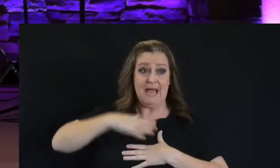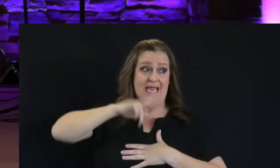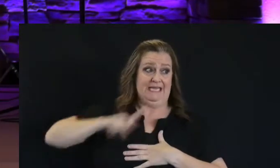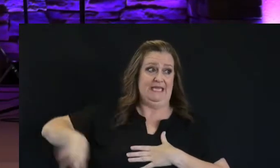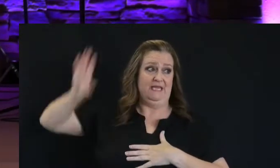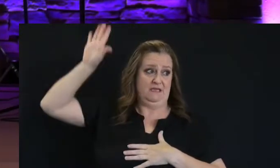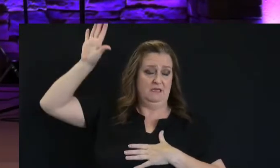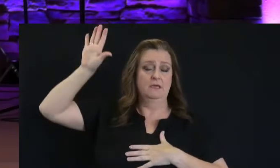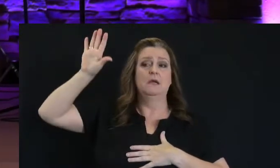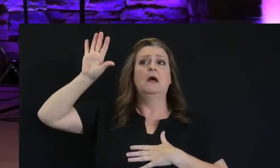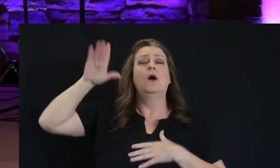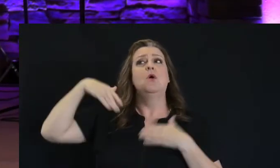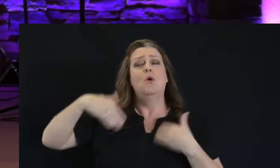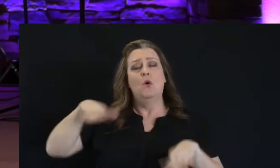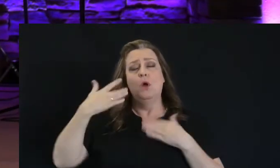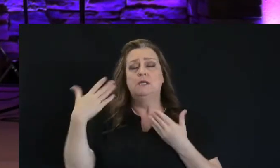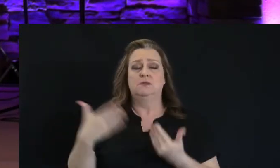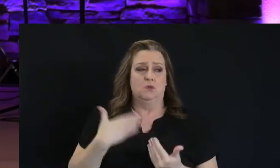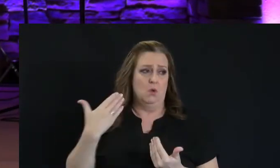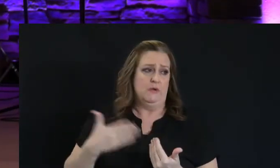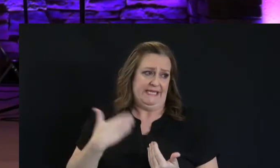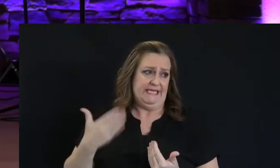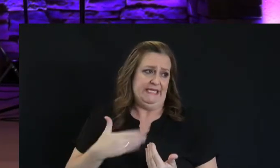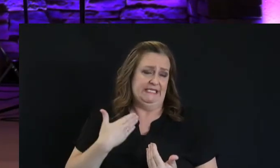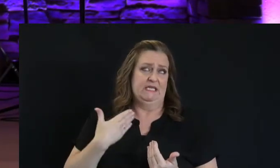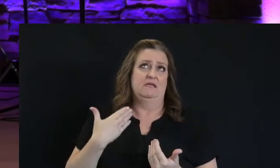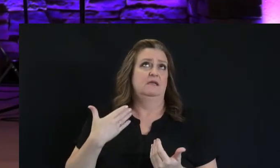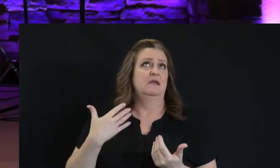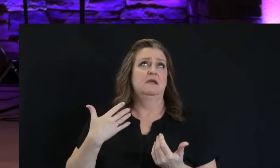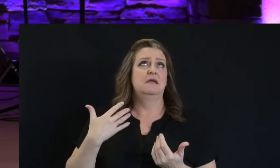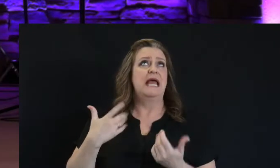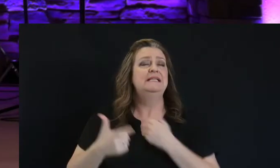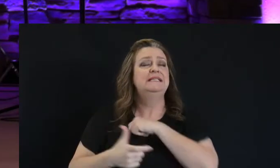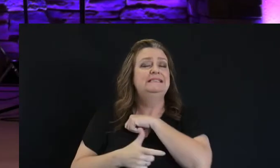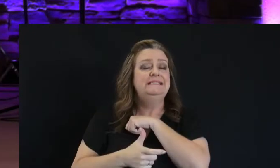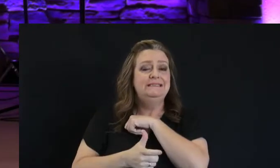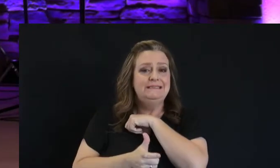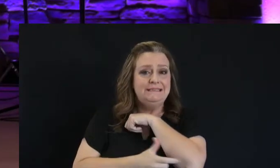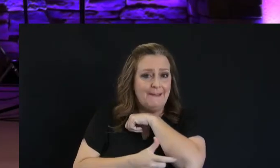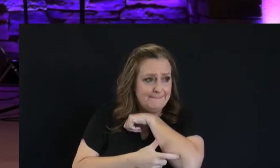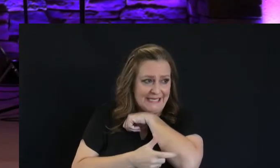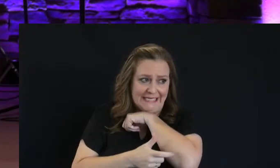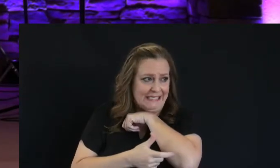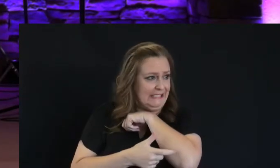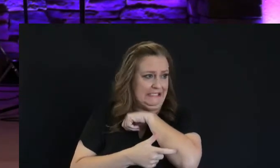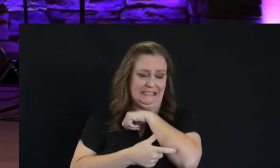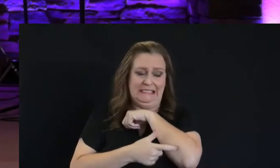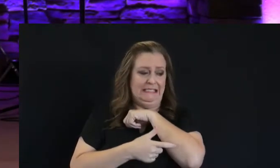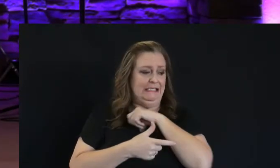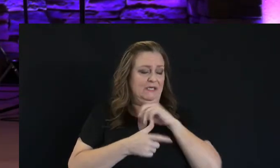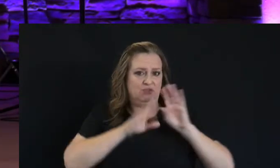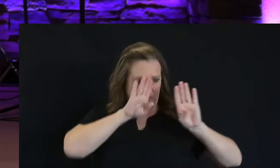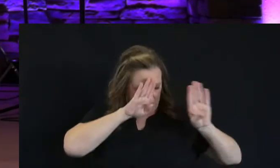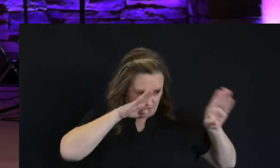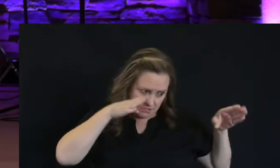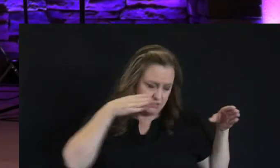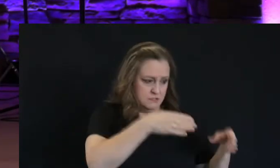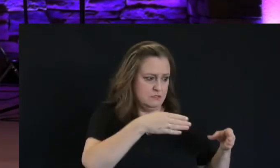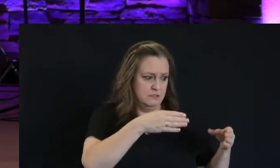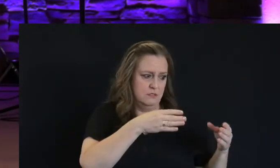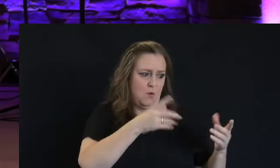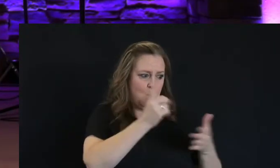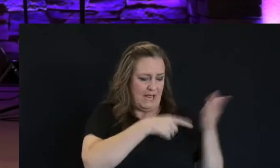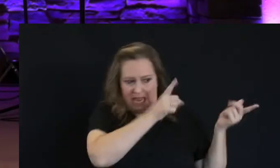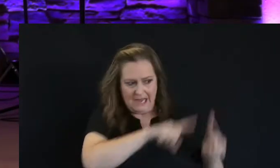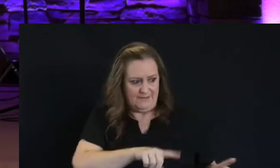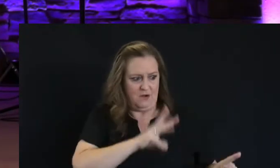It is so incredibly easy and so incredibly tempting to make what is coming out of Washington, the news coming out of Washington, more important